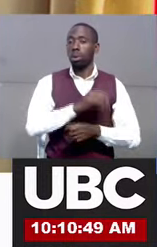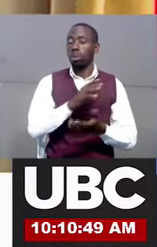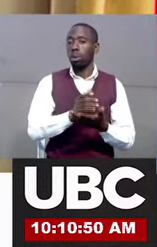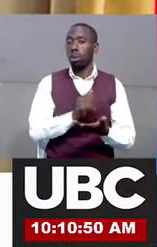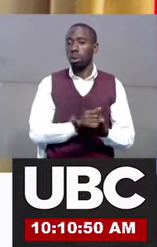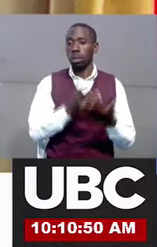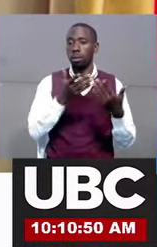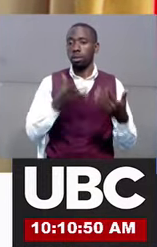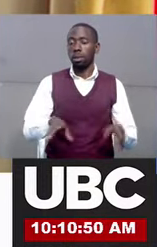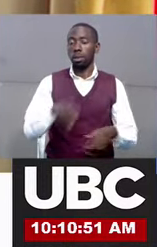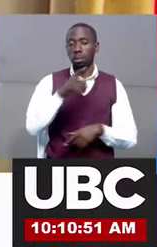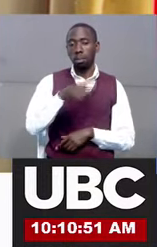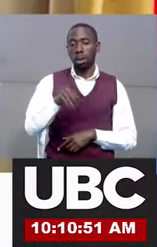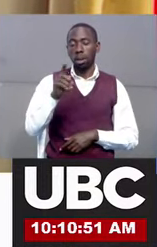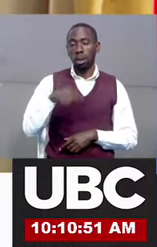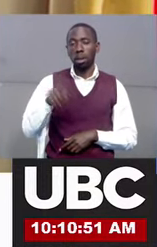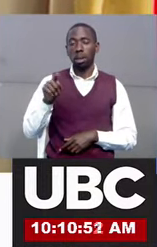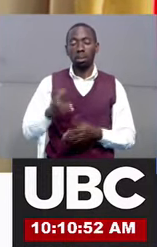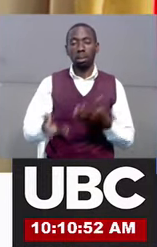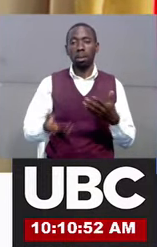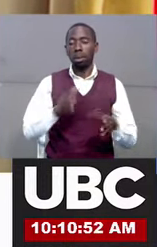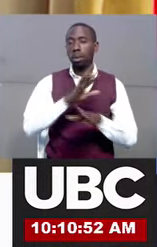marking, maybe all of them have failed.